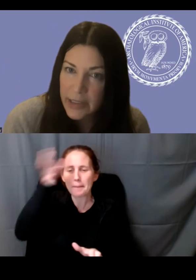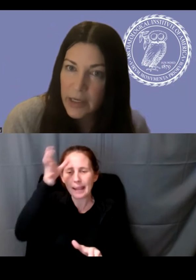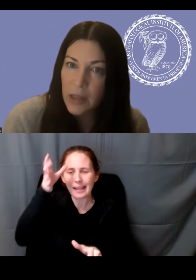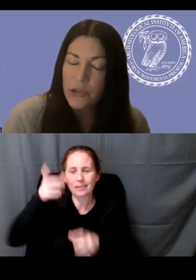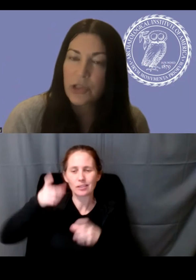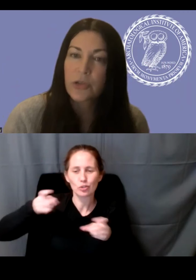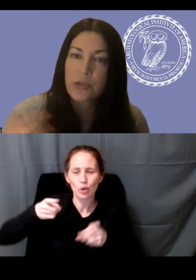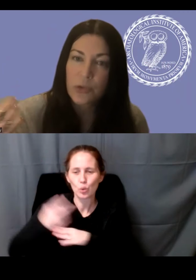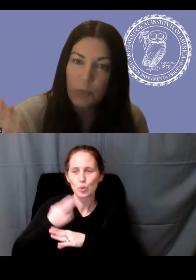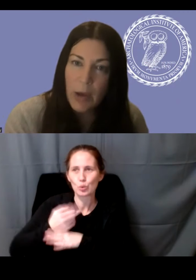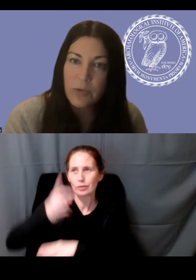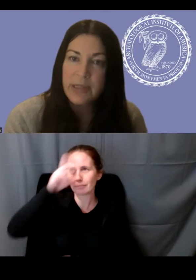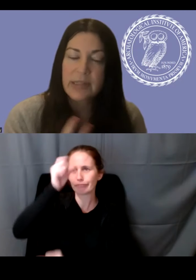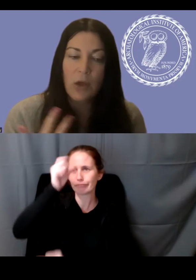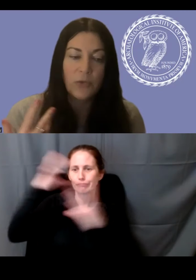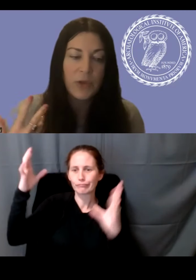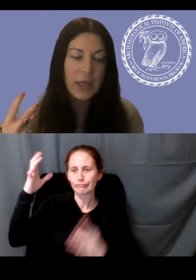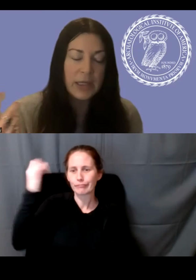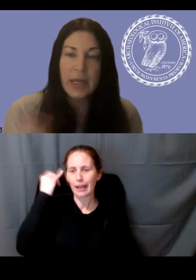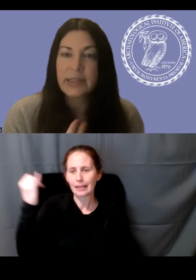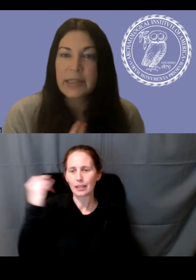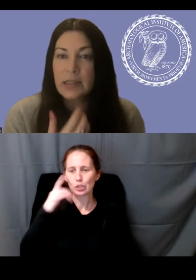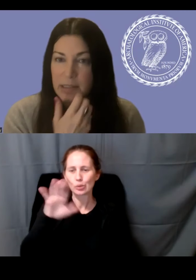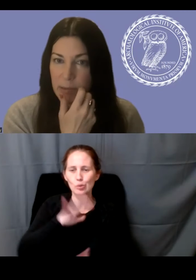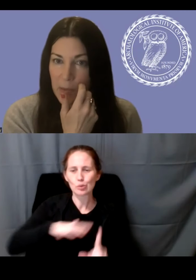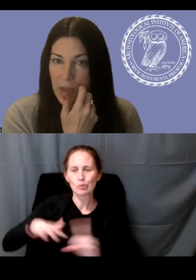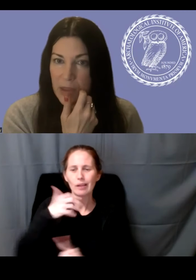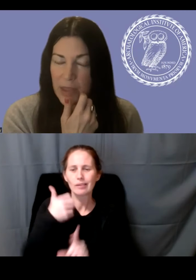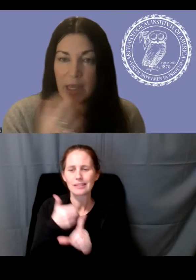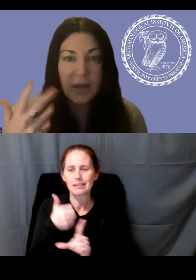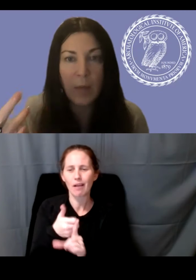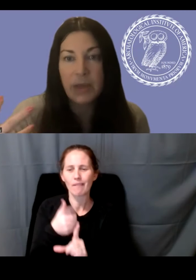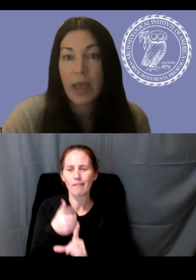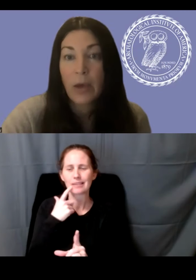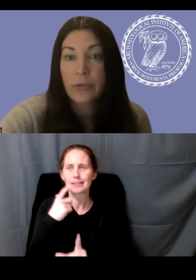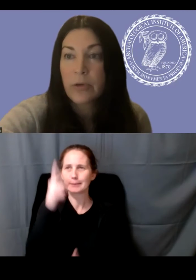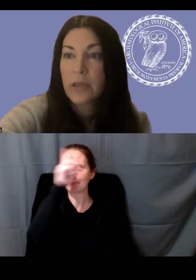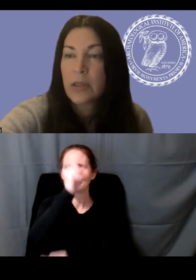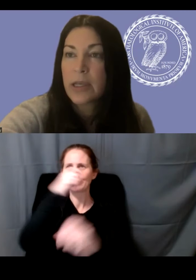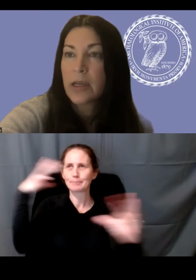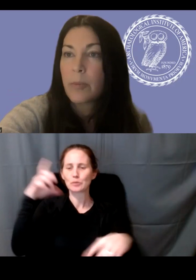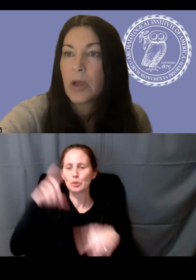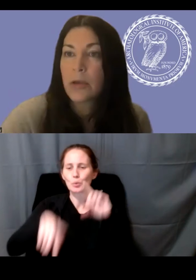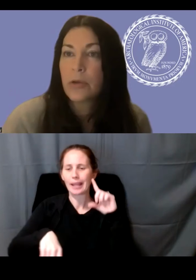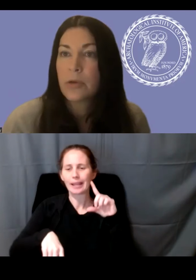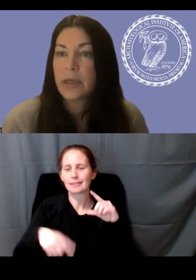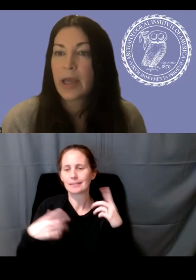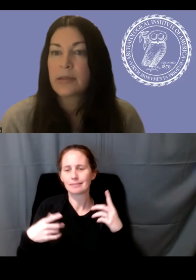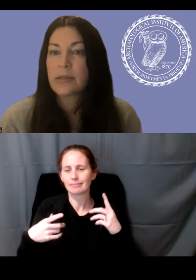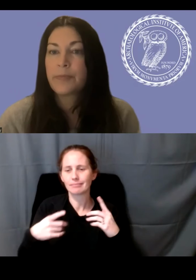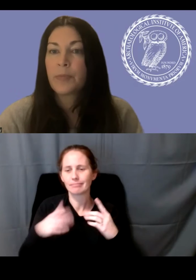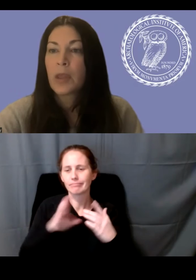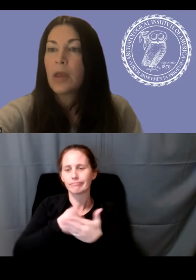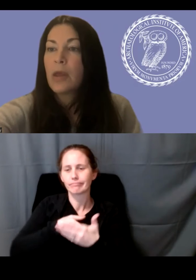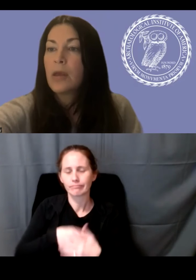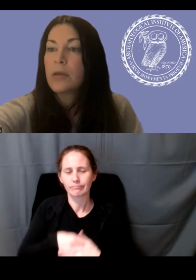using ideology to surround itself in an idealism that cannot be countered, that cannot be argued